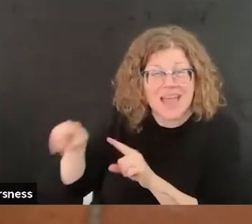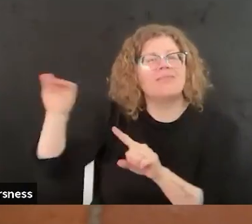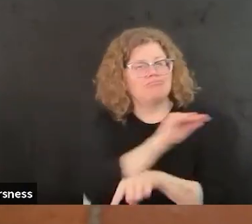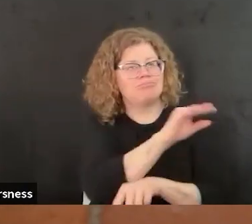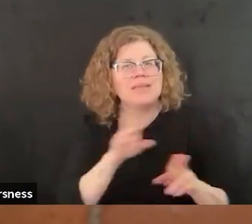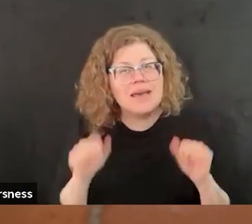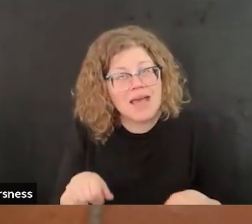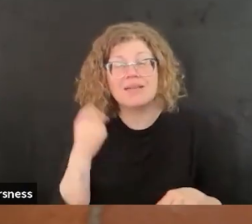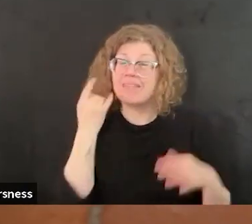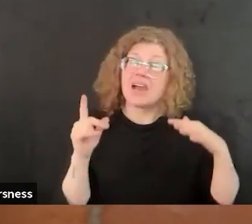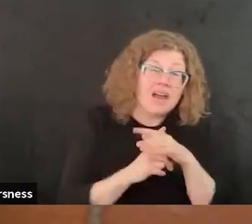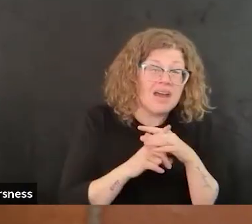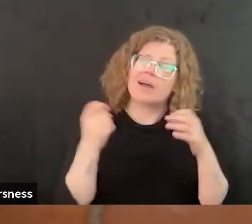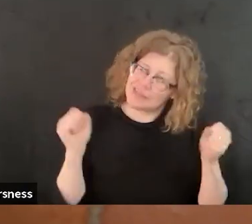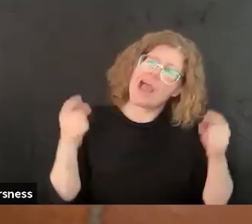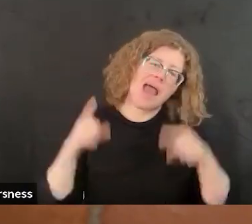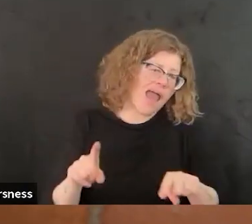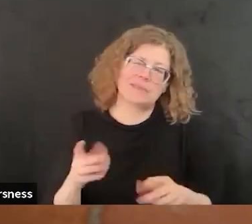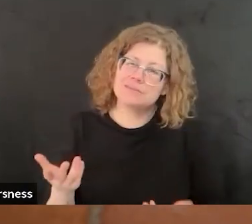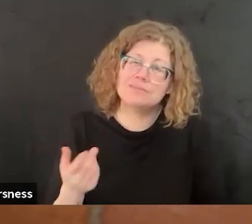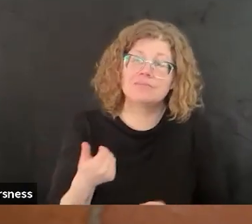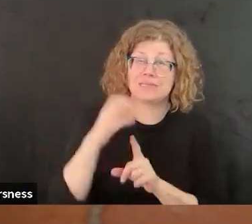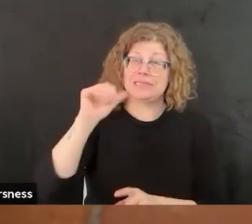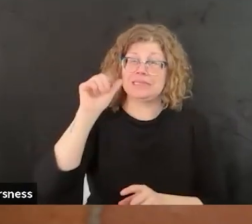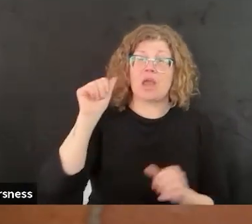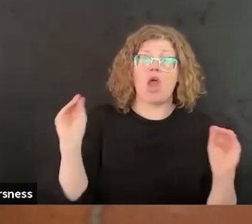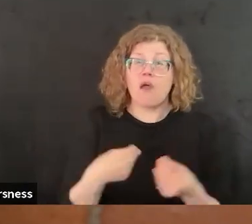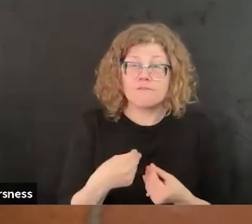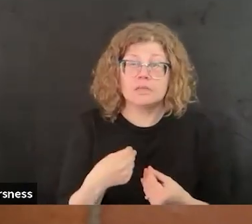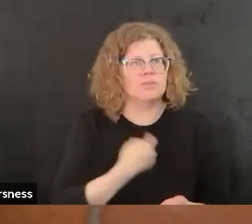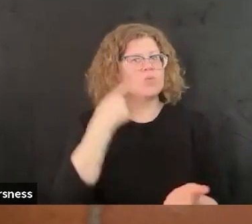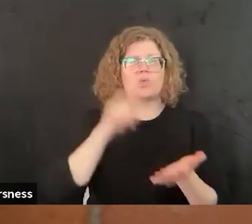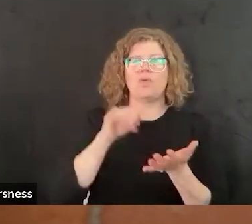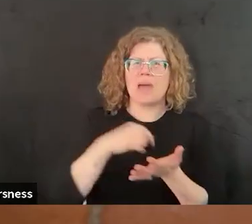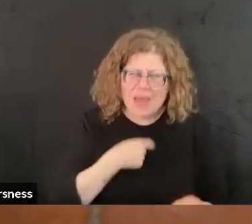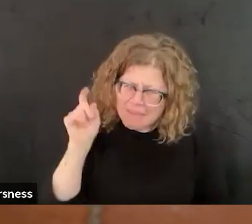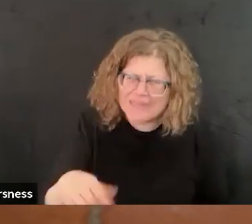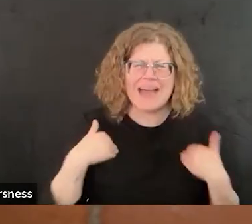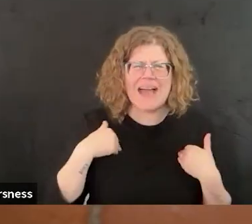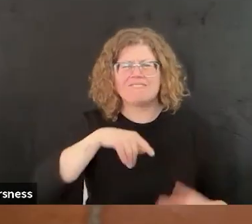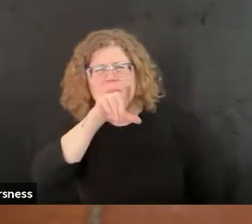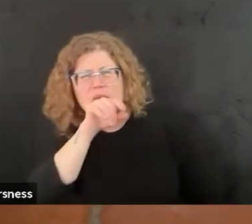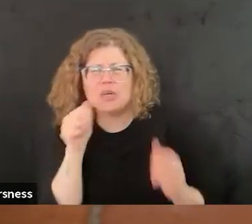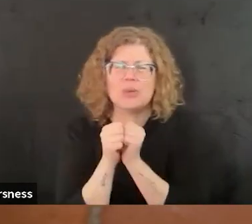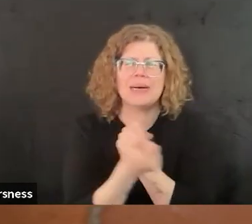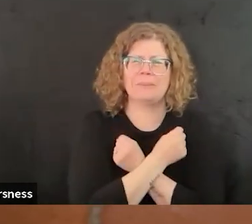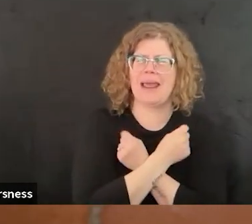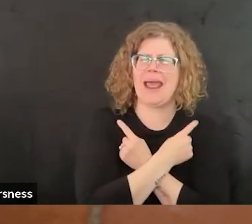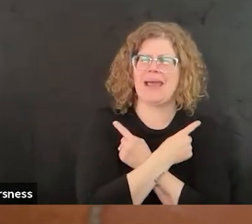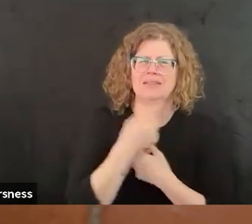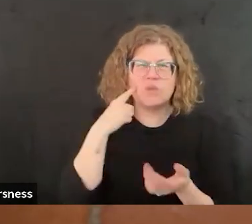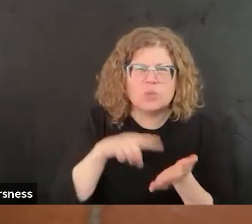I know we always joke about it here, but there was this one project that we had to work on that needed suddenly a bird and bat study to make sure